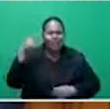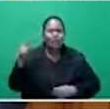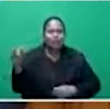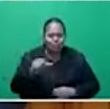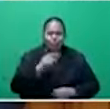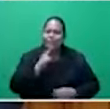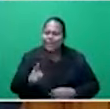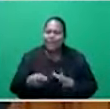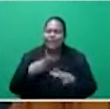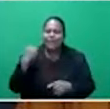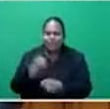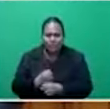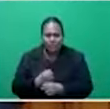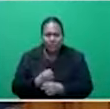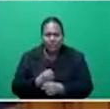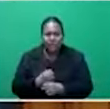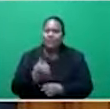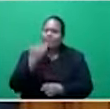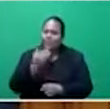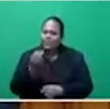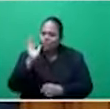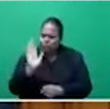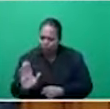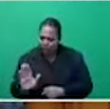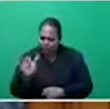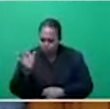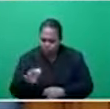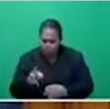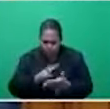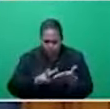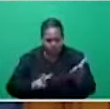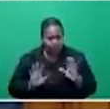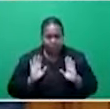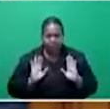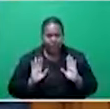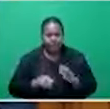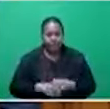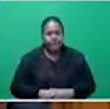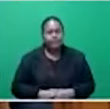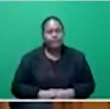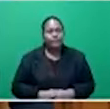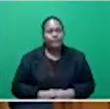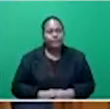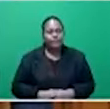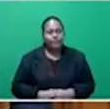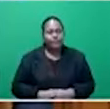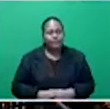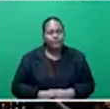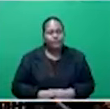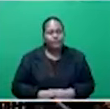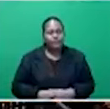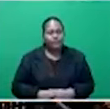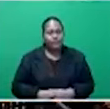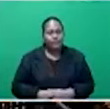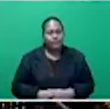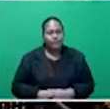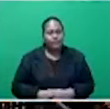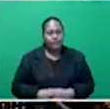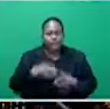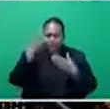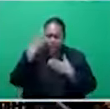Attorney General to refrain from doing that. That's all I'm saying. Honourable Member, you